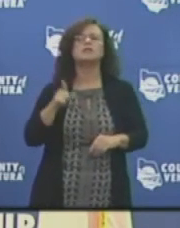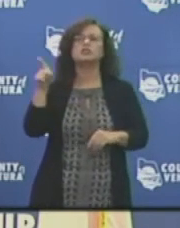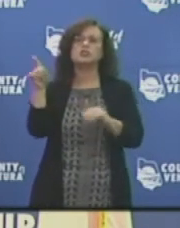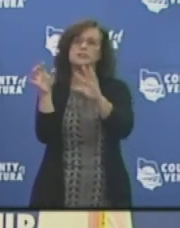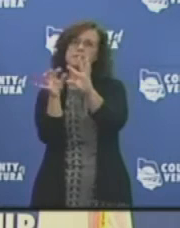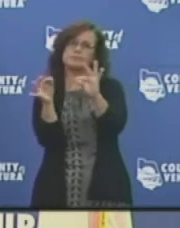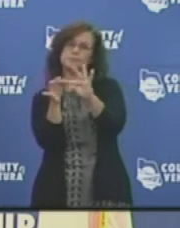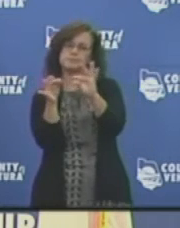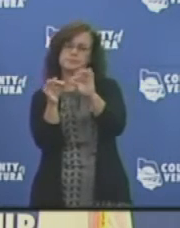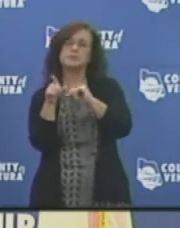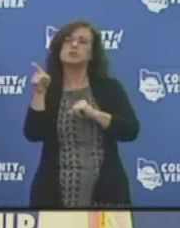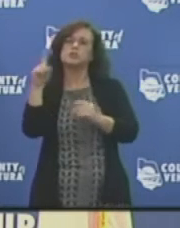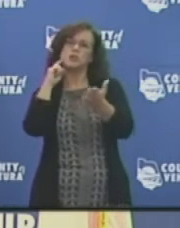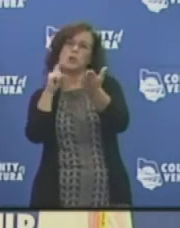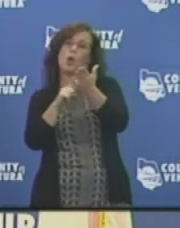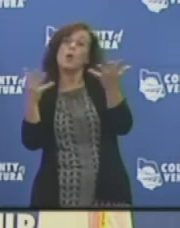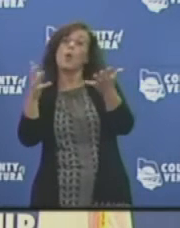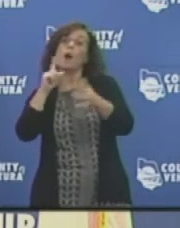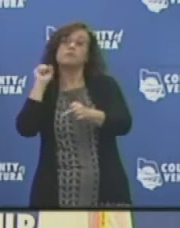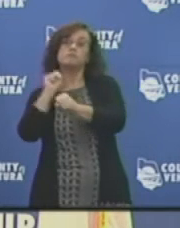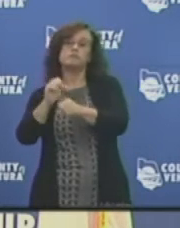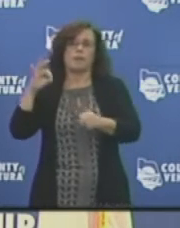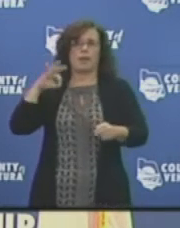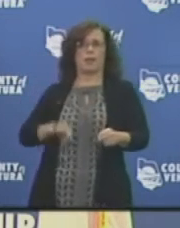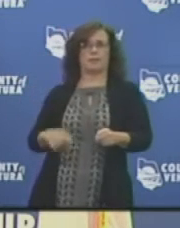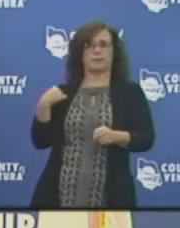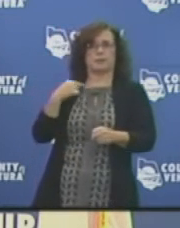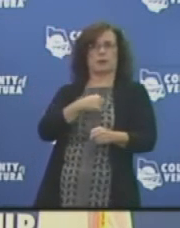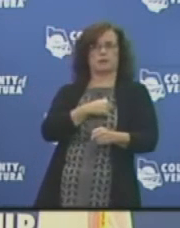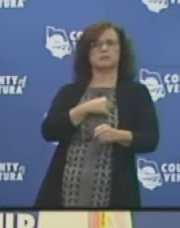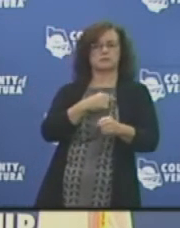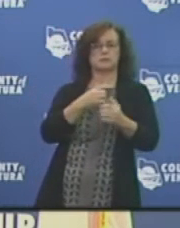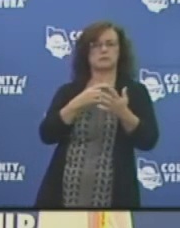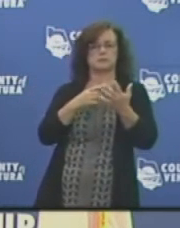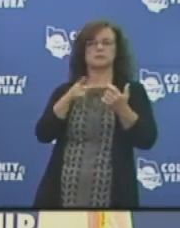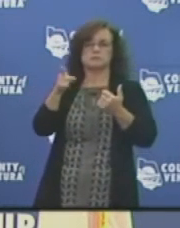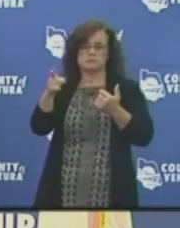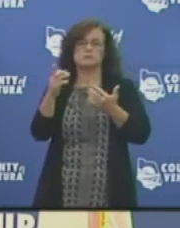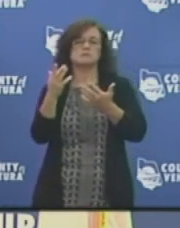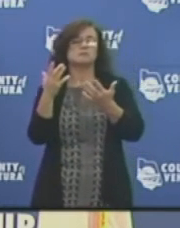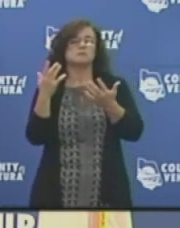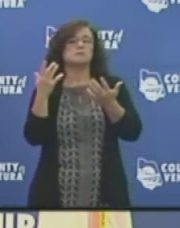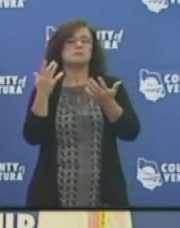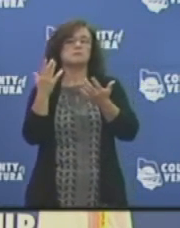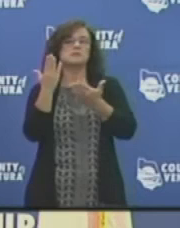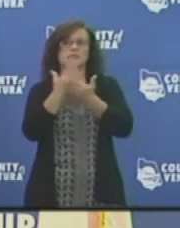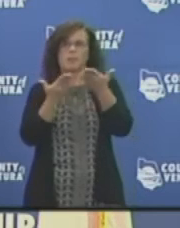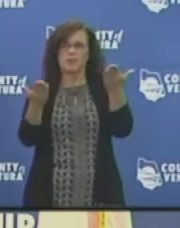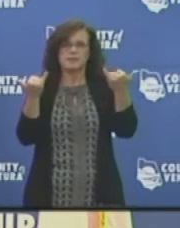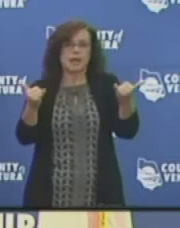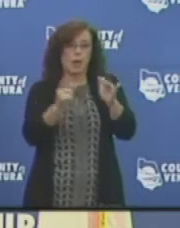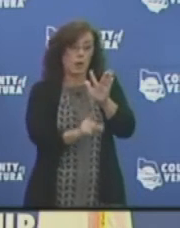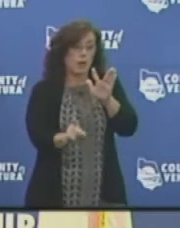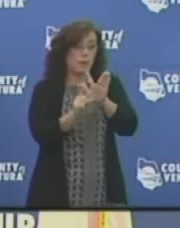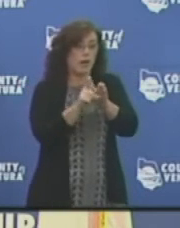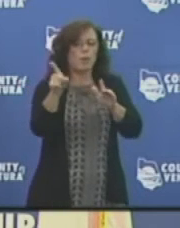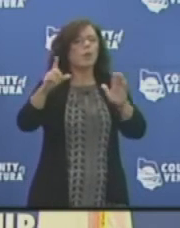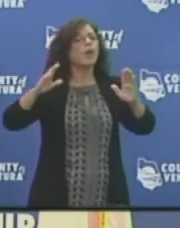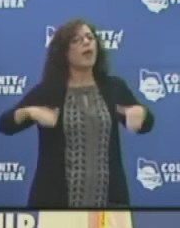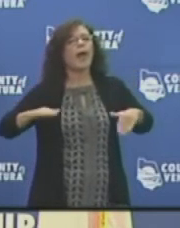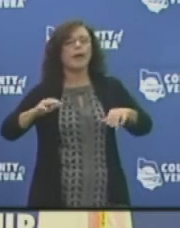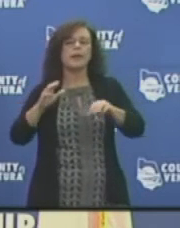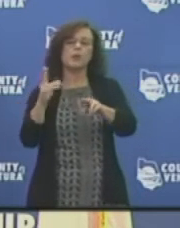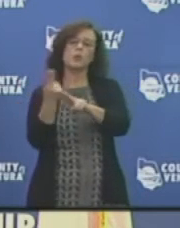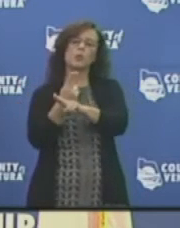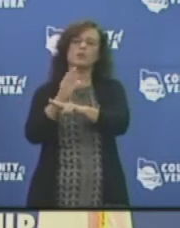measures she sees that we can implement that hadn't been implemented early on in the crisis. And she's really focusing